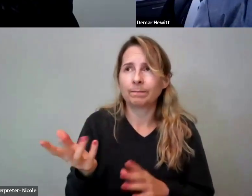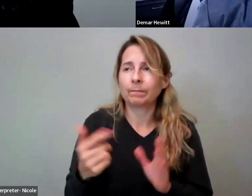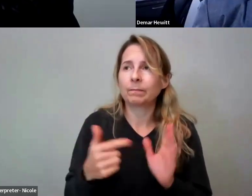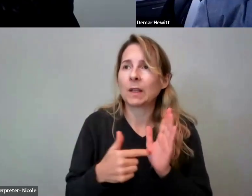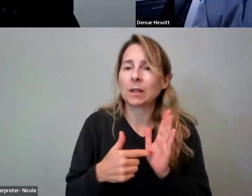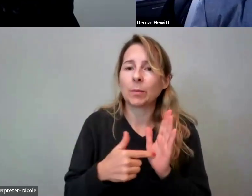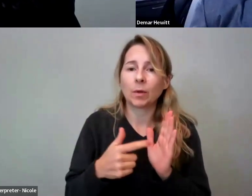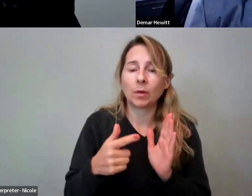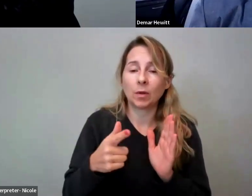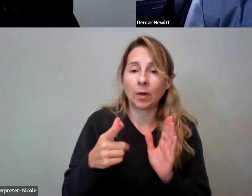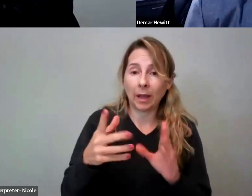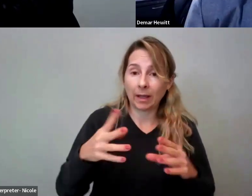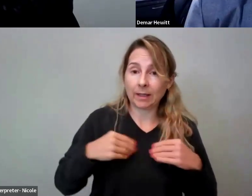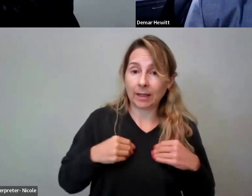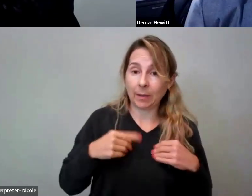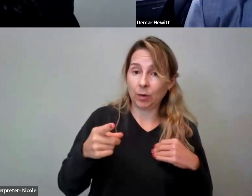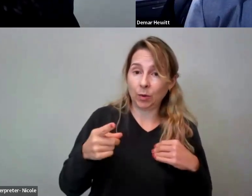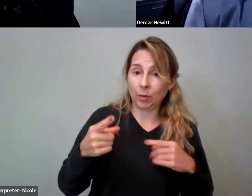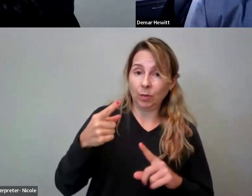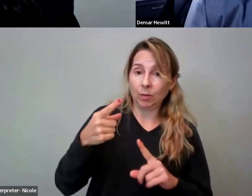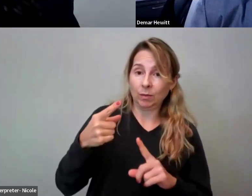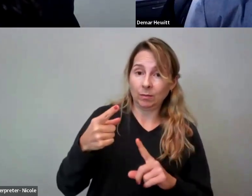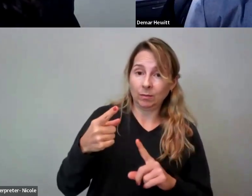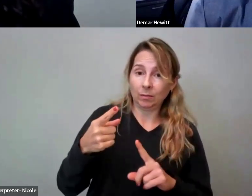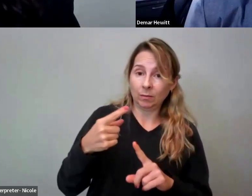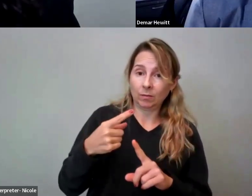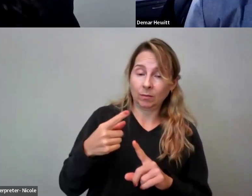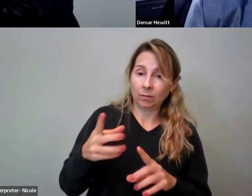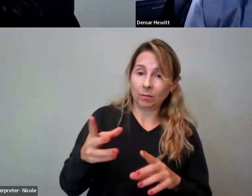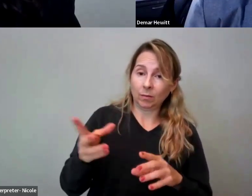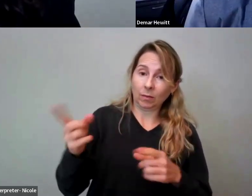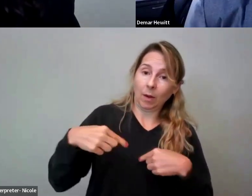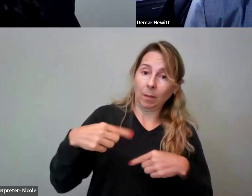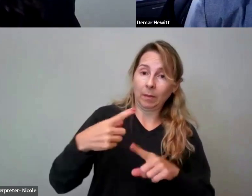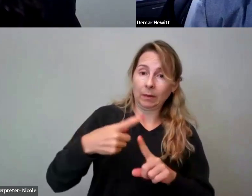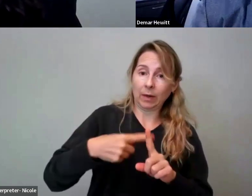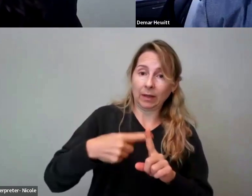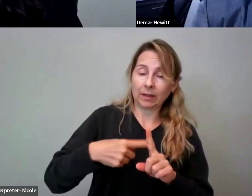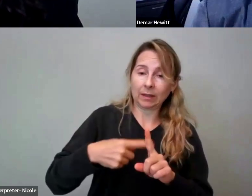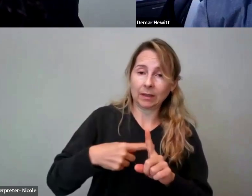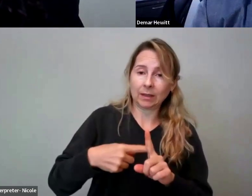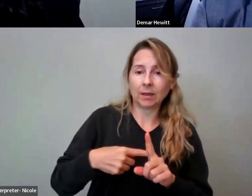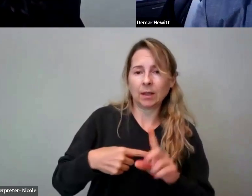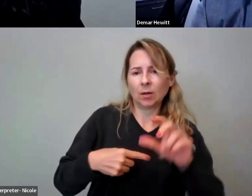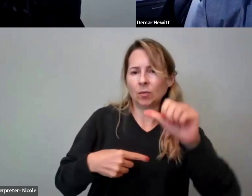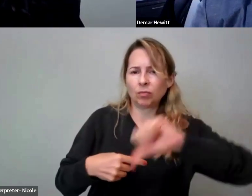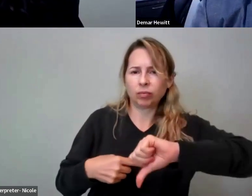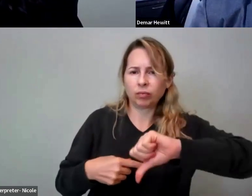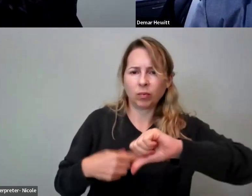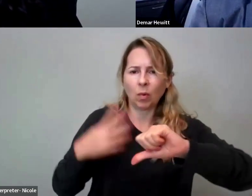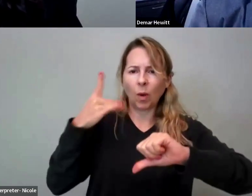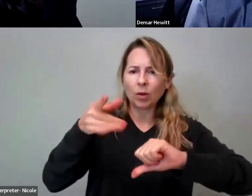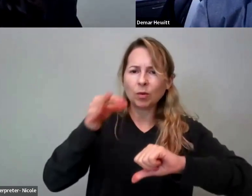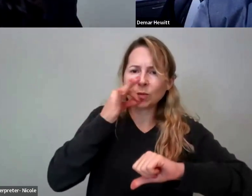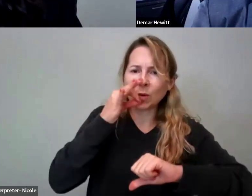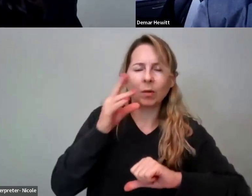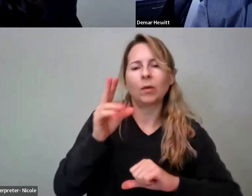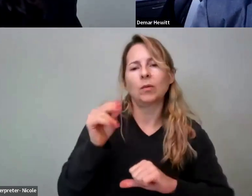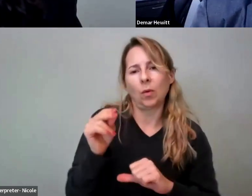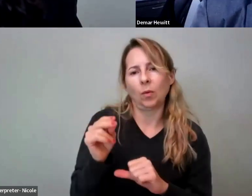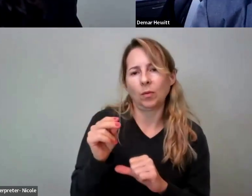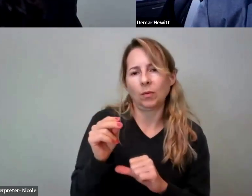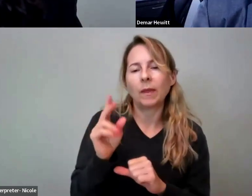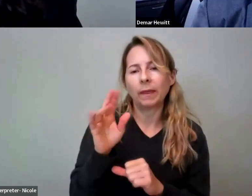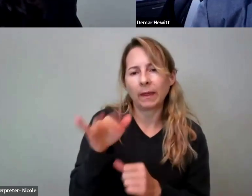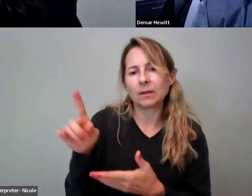taking you as a tenant only for the reason that you smoke cannabis, right? That would be